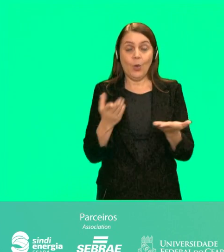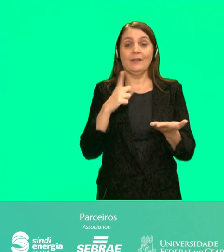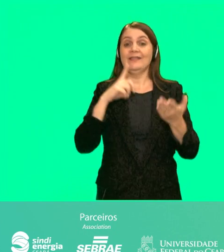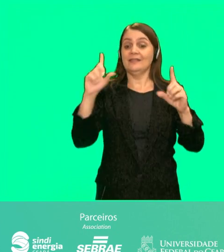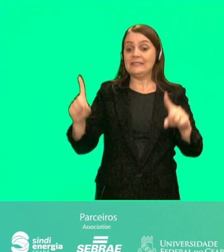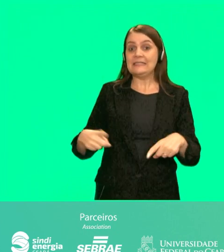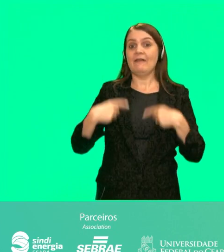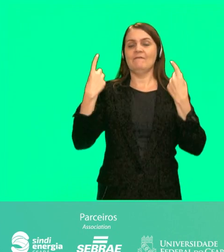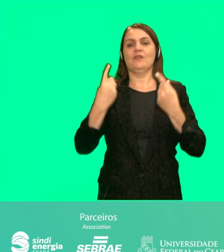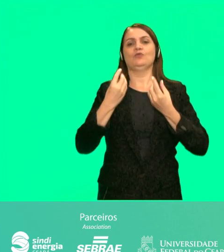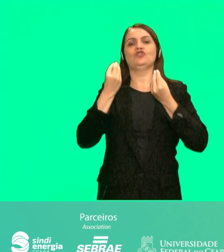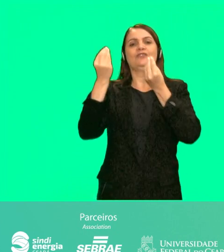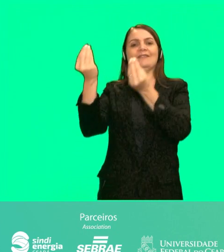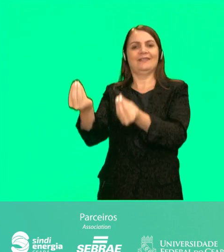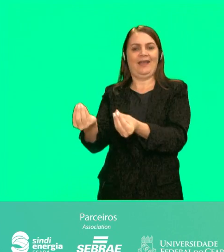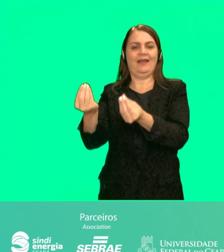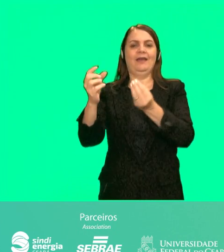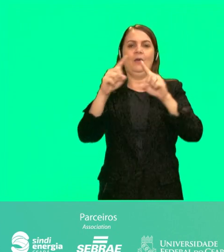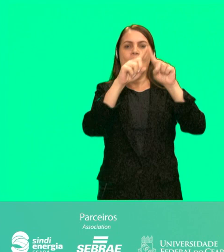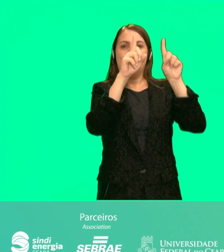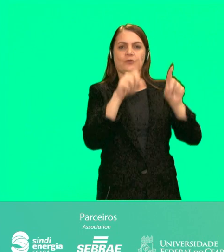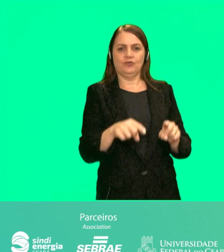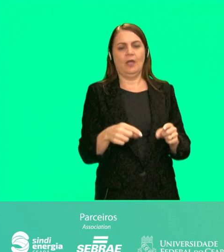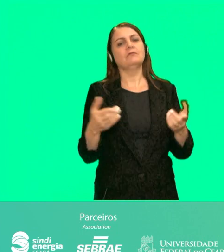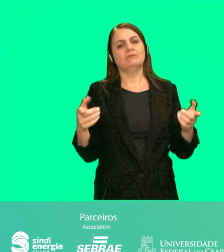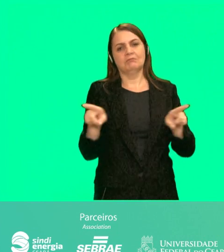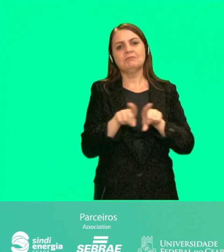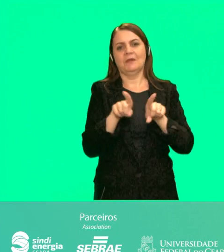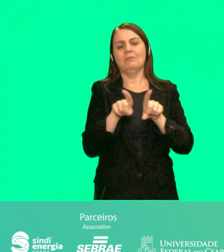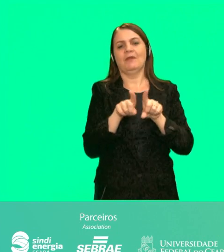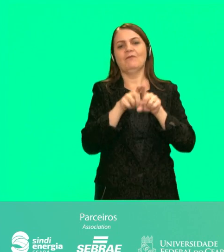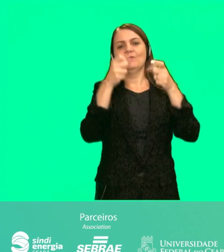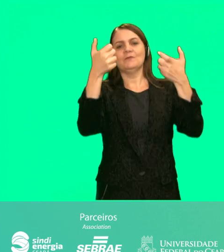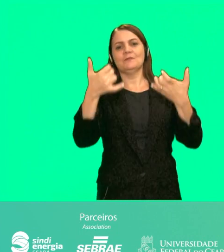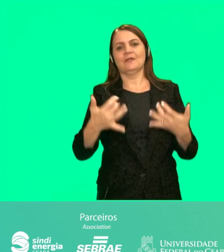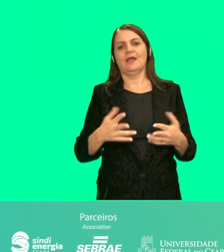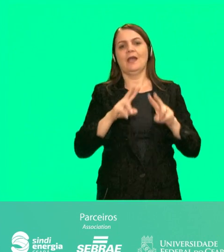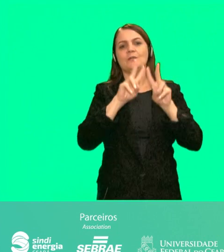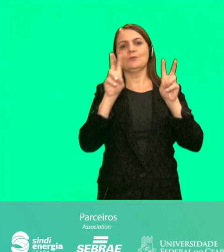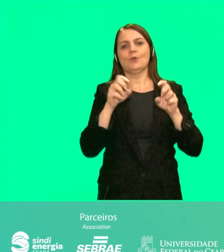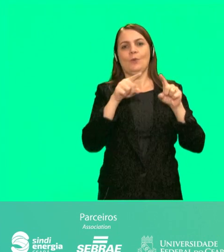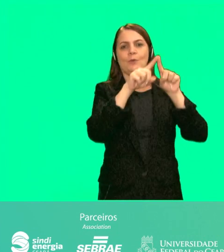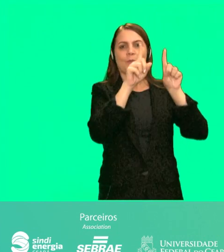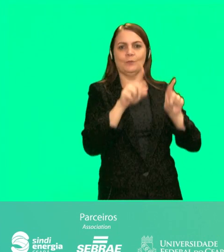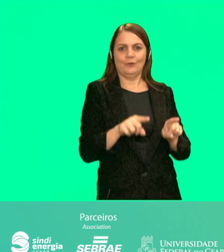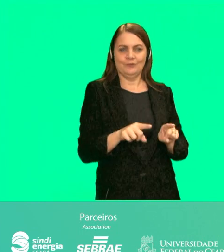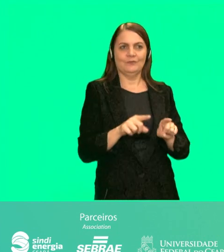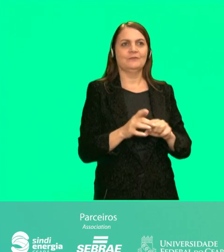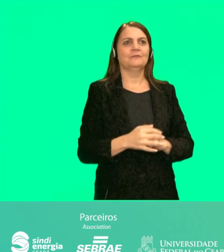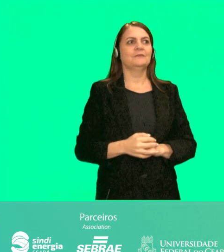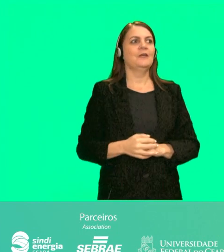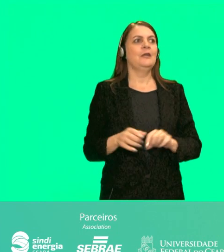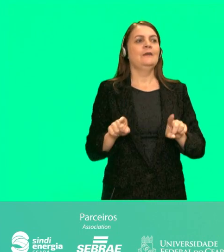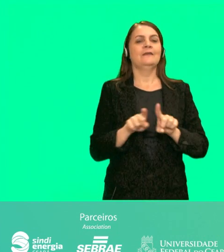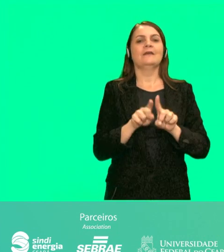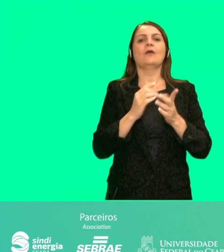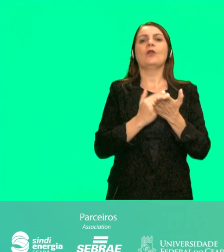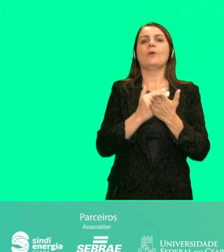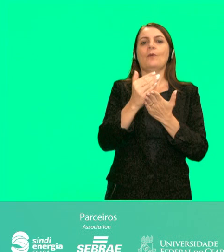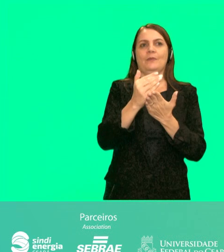we have this challenge of delivering this project together with Joe. Now I'm going to talk a little bit about the project